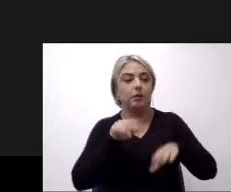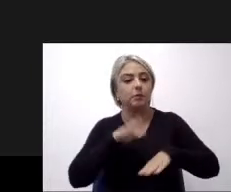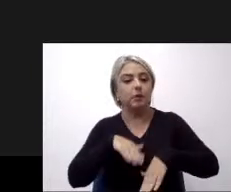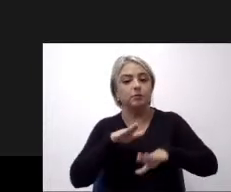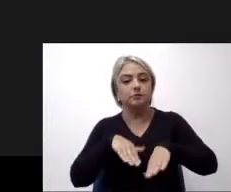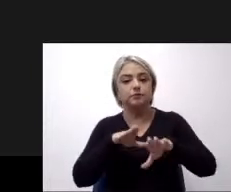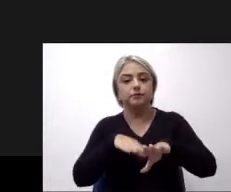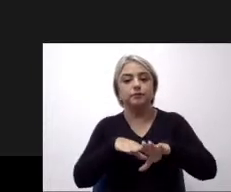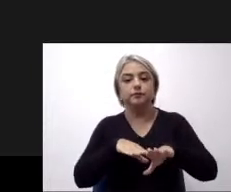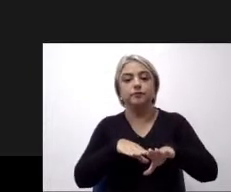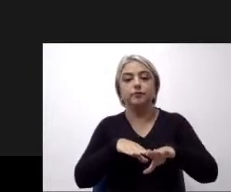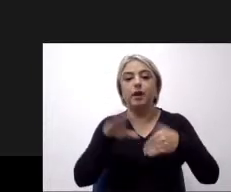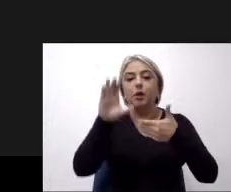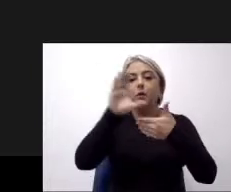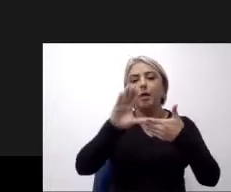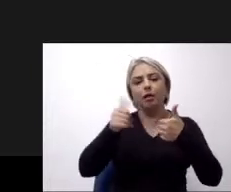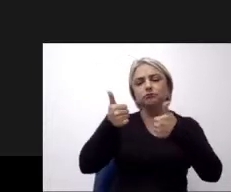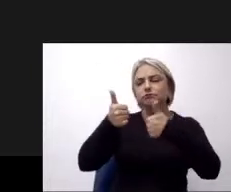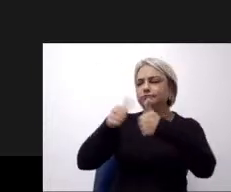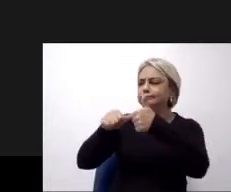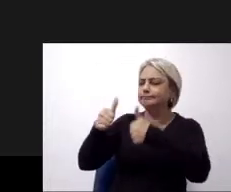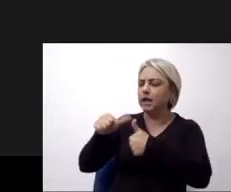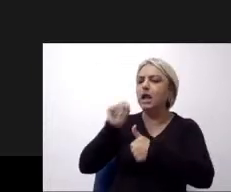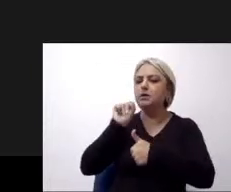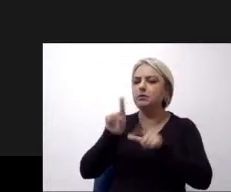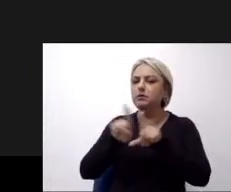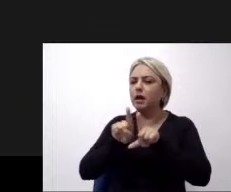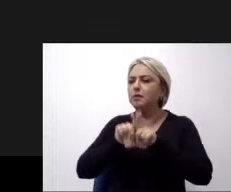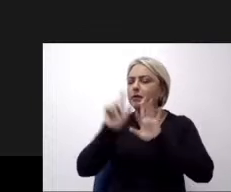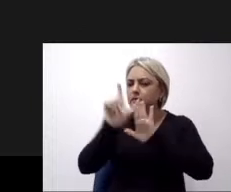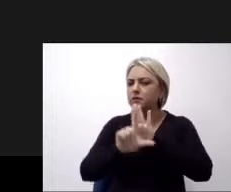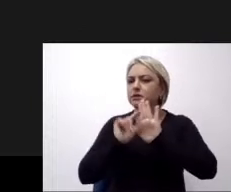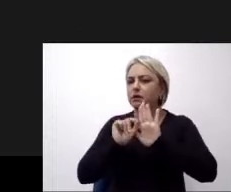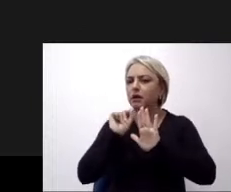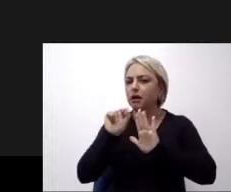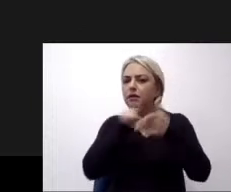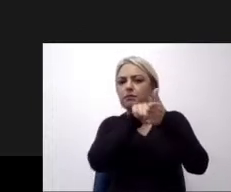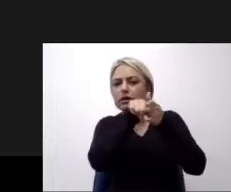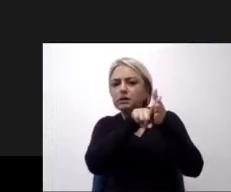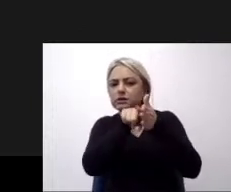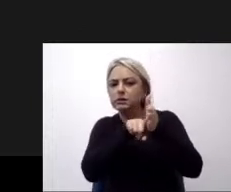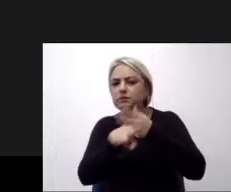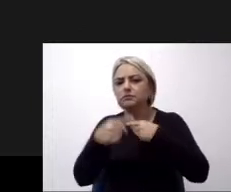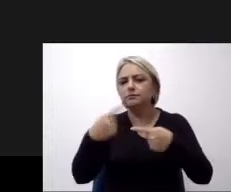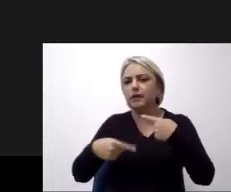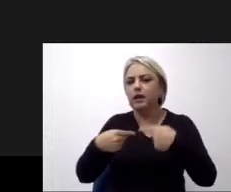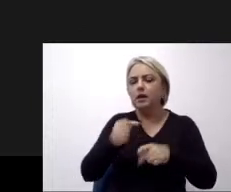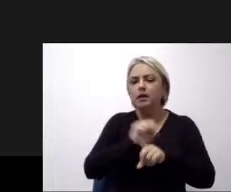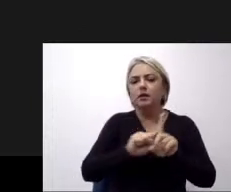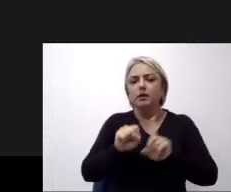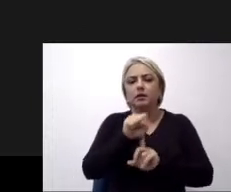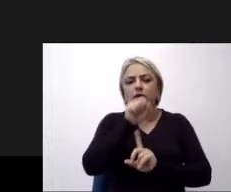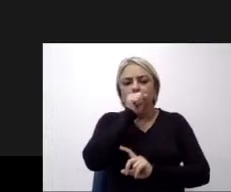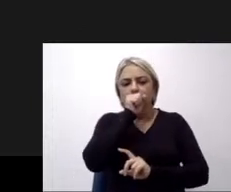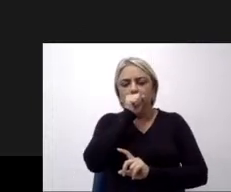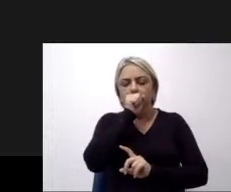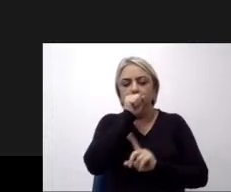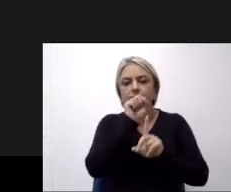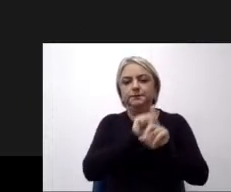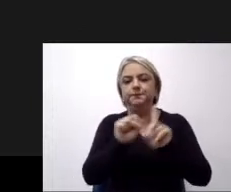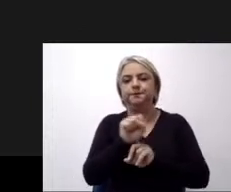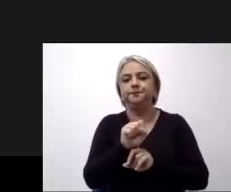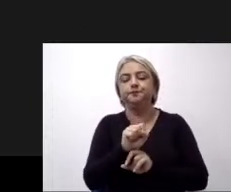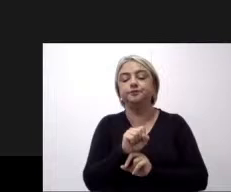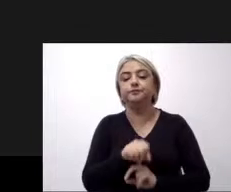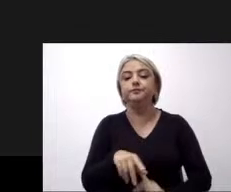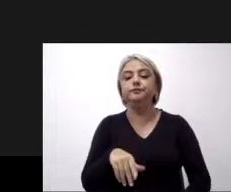This has been highlighted in the social policy research from the 90s, by Nordic and Anglo-Saxon female